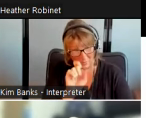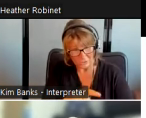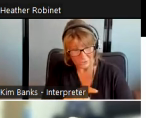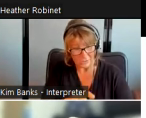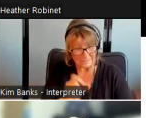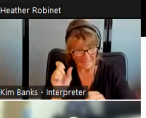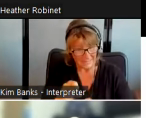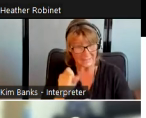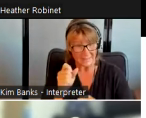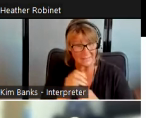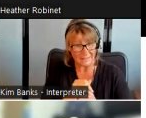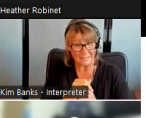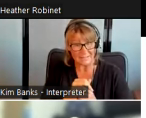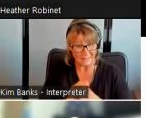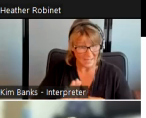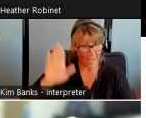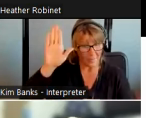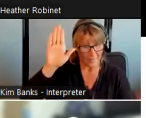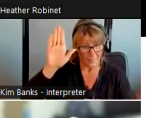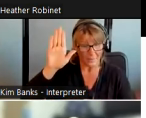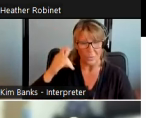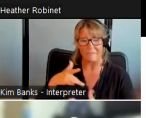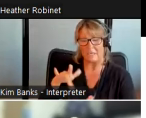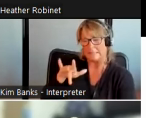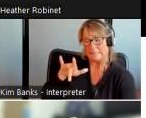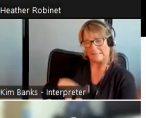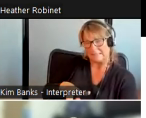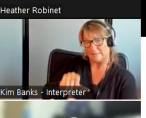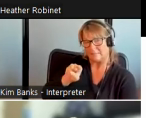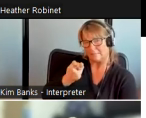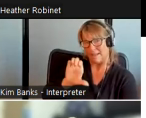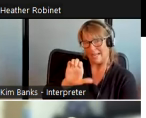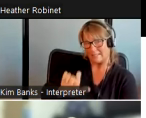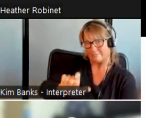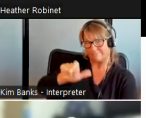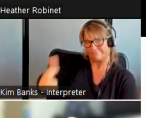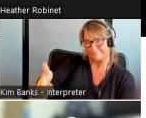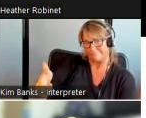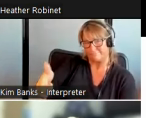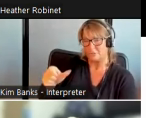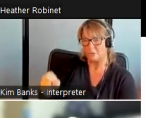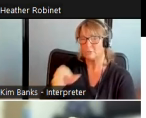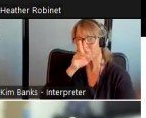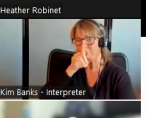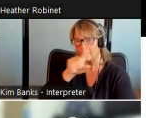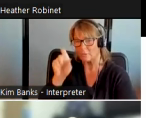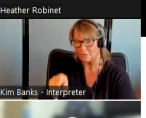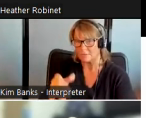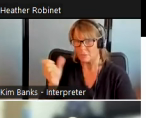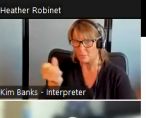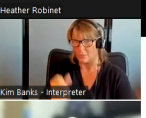so, yeah, your hand is up. So maybe we can give you a mic so that you can ask that question.